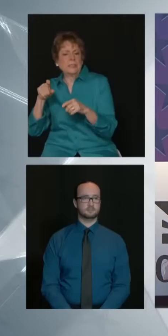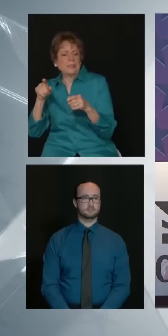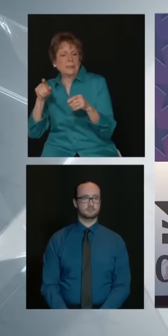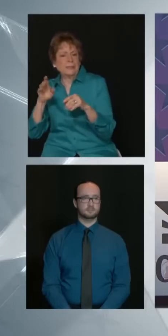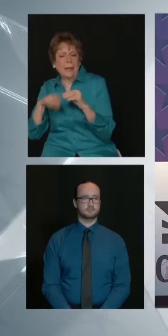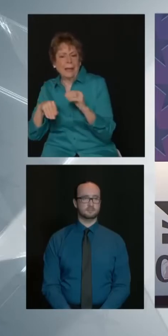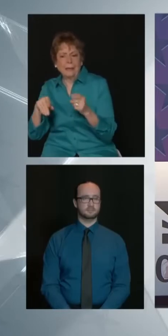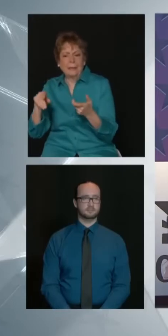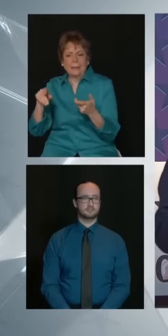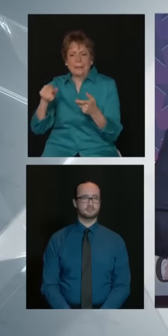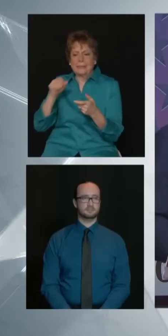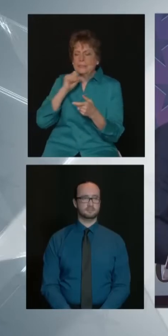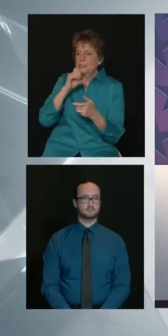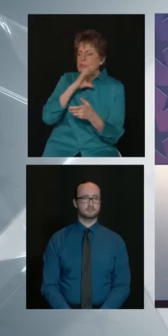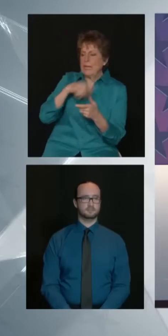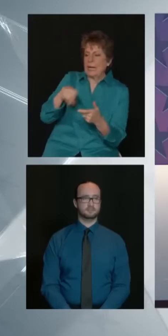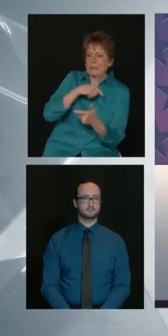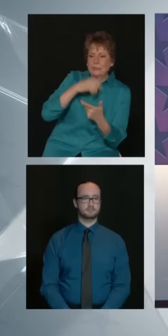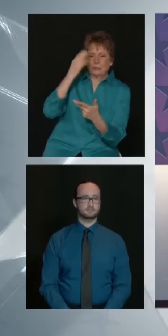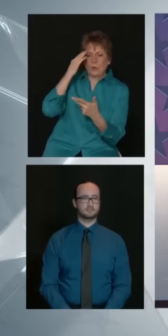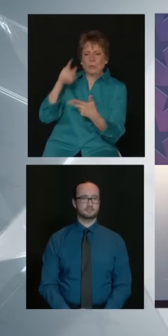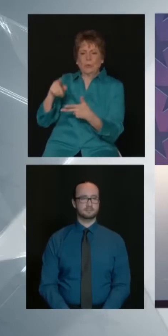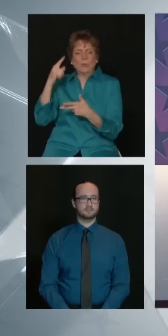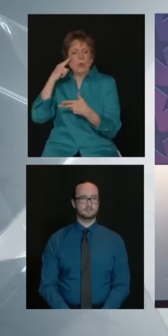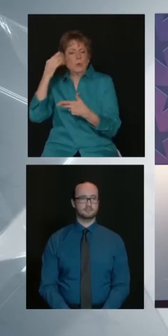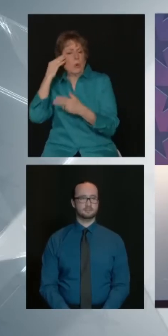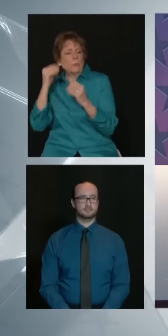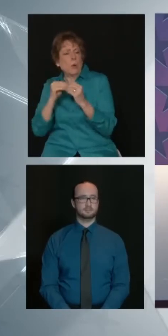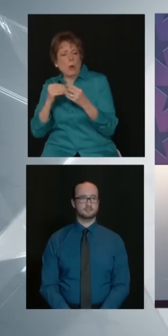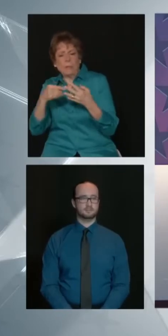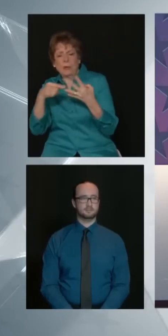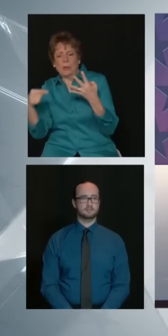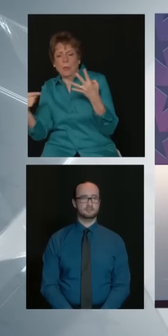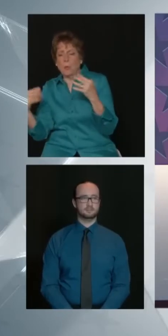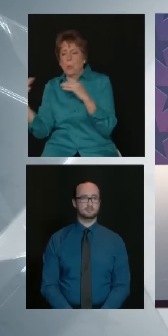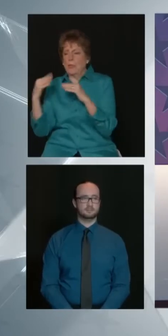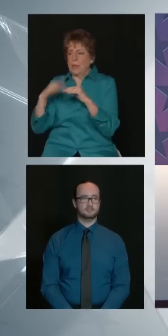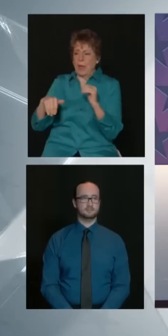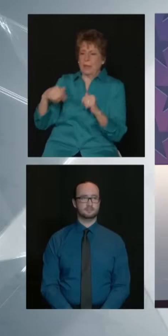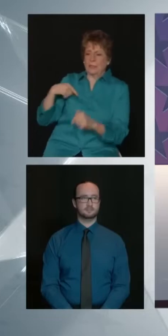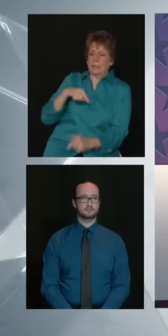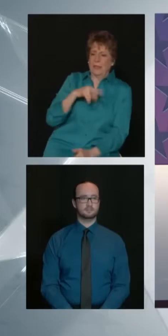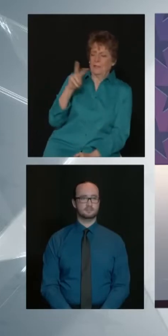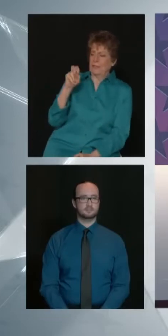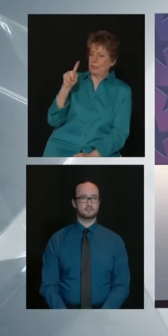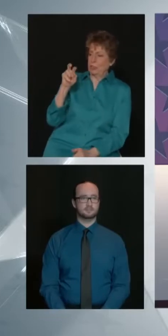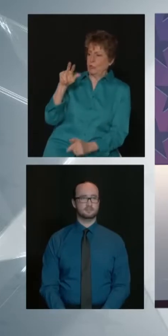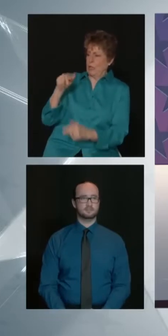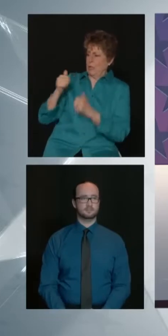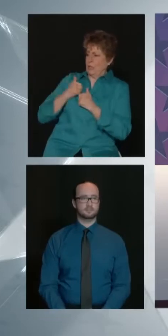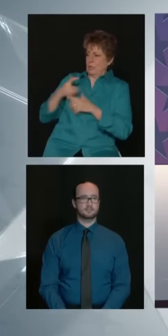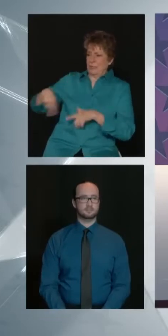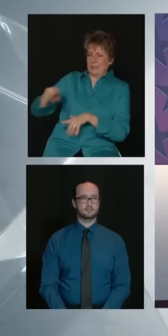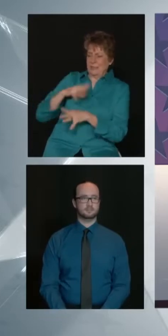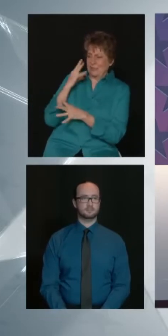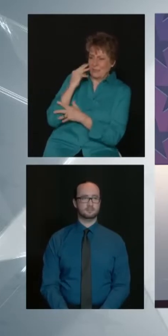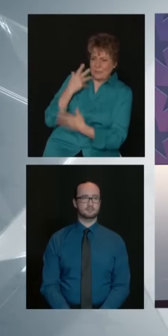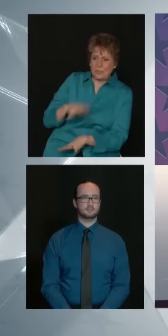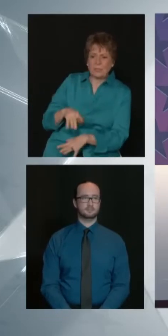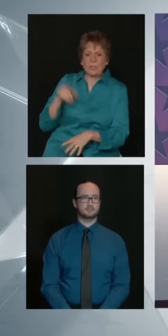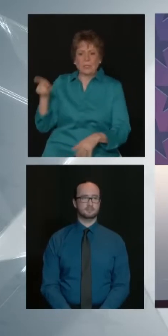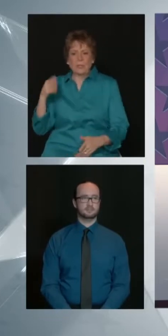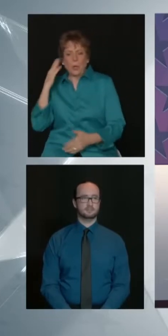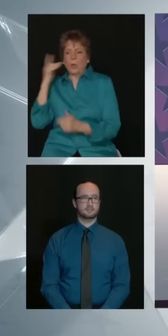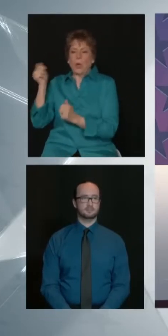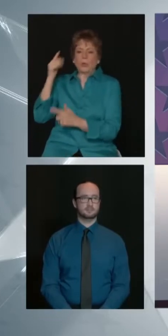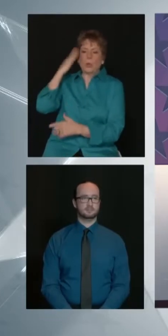know guys like this. And we can't be letting them make decisions about us because it's just dangerous. Respond, please.